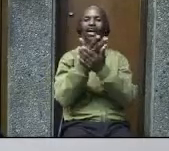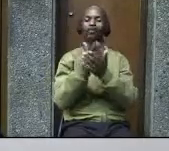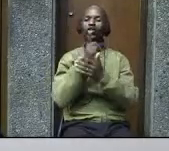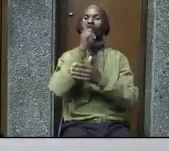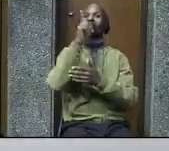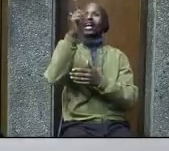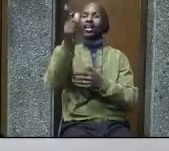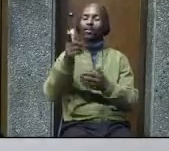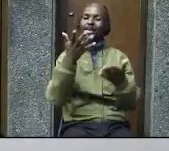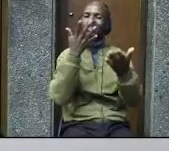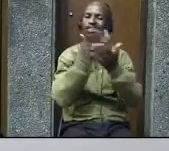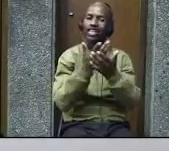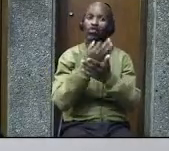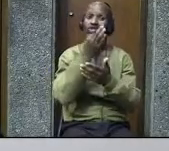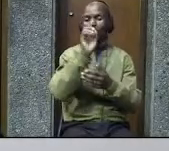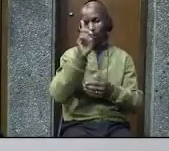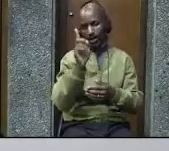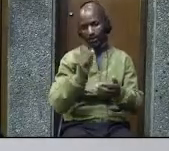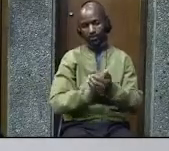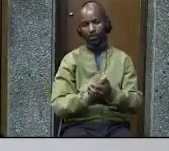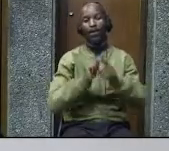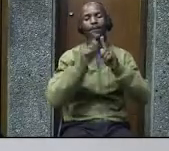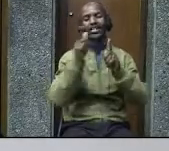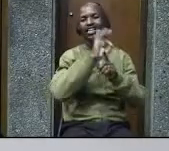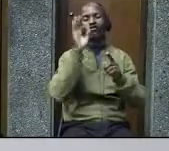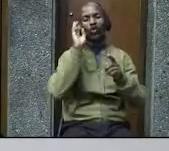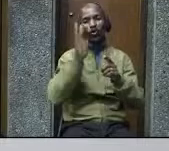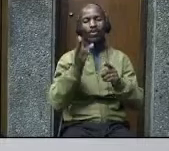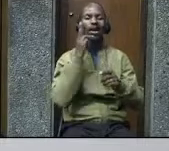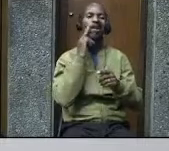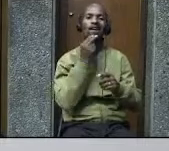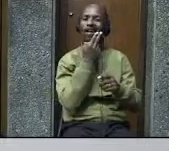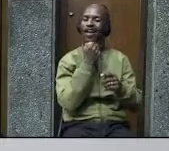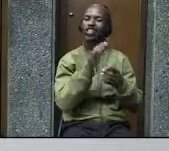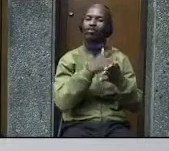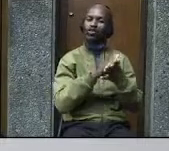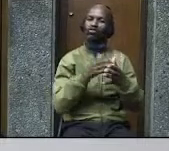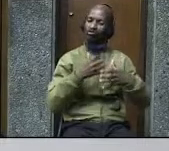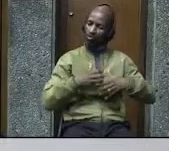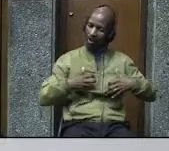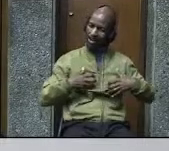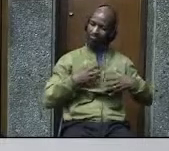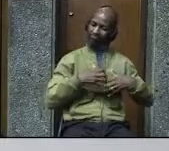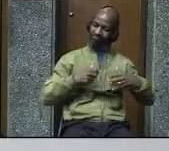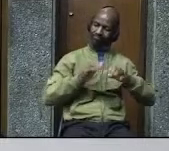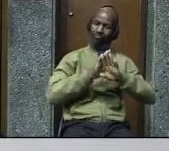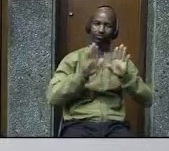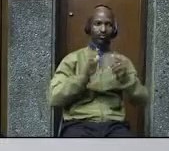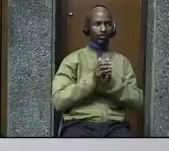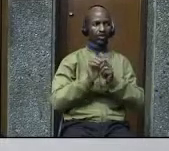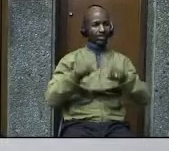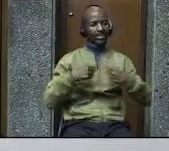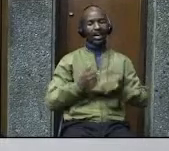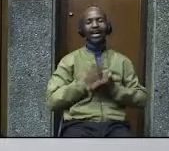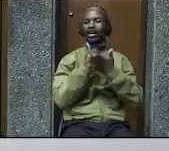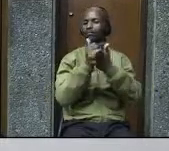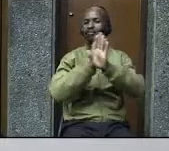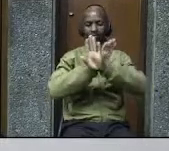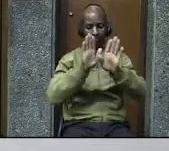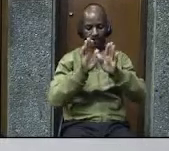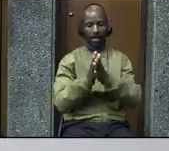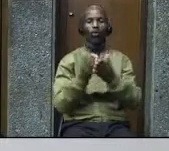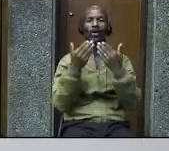them exactly how you were saying it. But if you're going to be nice because you are worried, hey, uzo kwa, then it's not going to help you. So